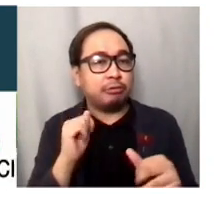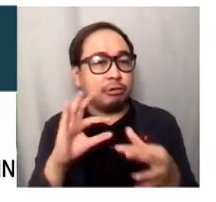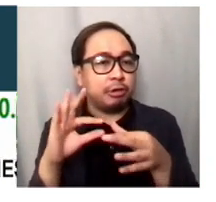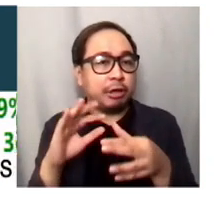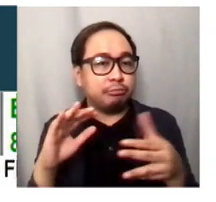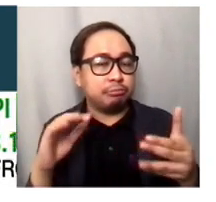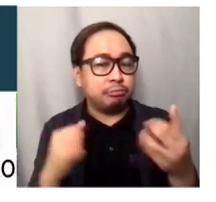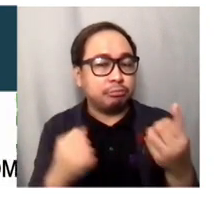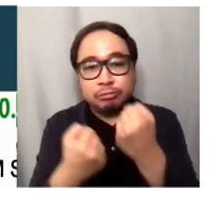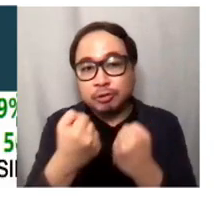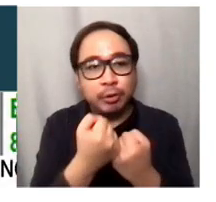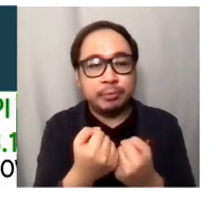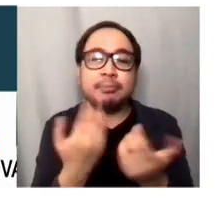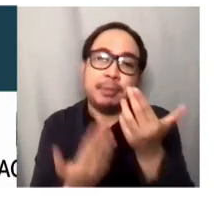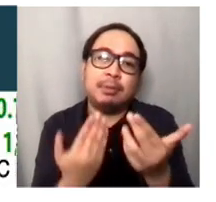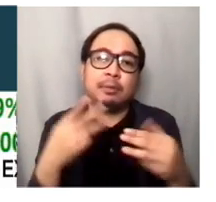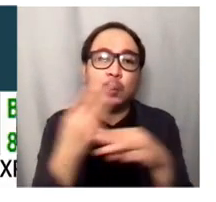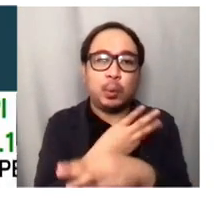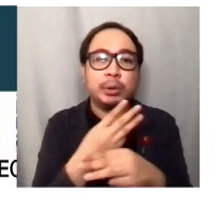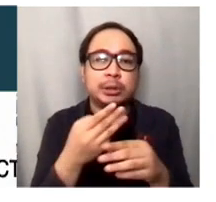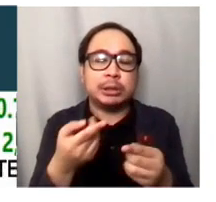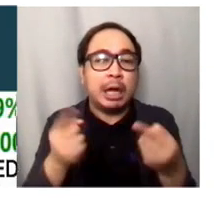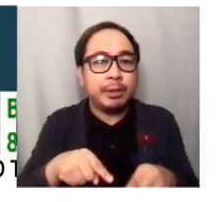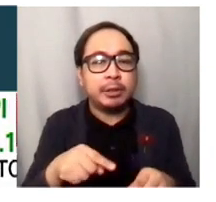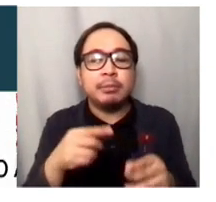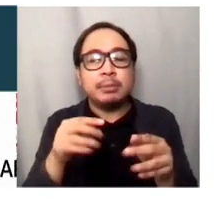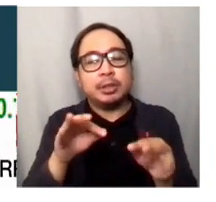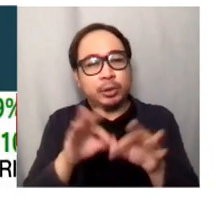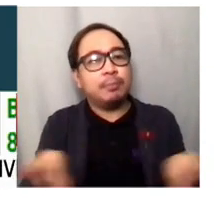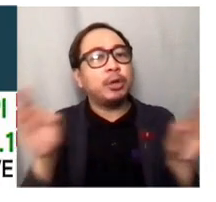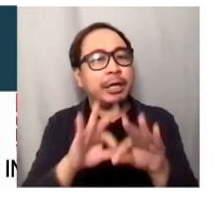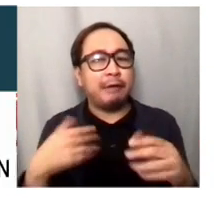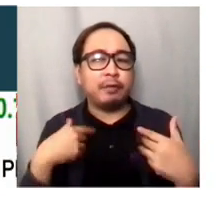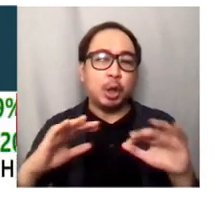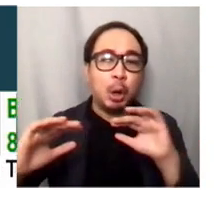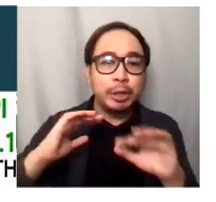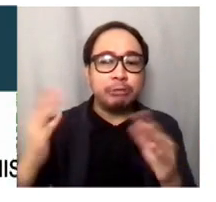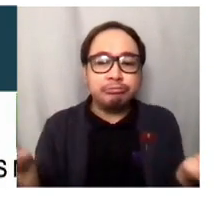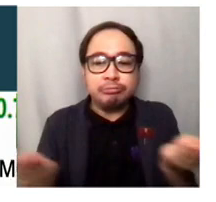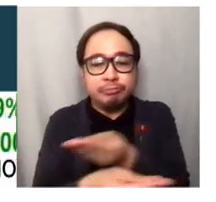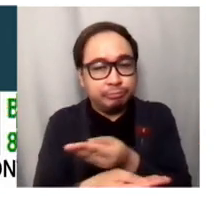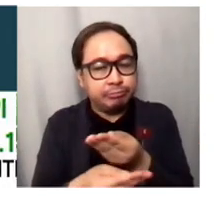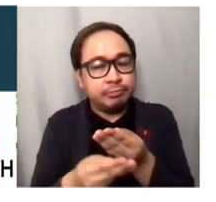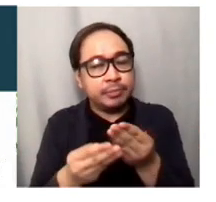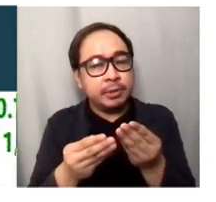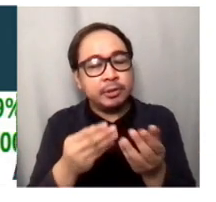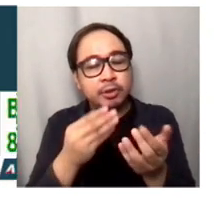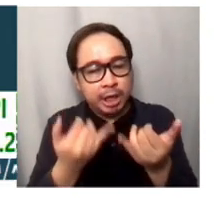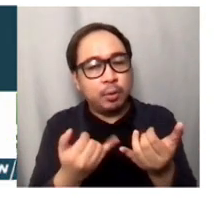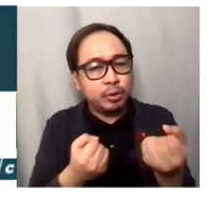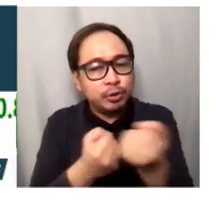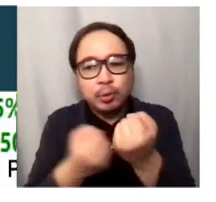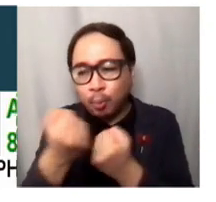we believe that opening lines of communication, exchanging information, and working together so that we